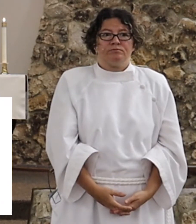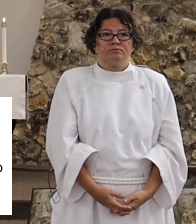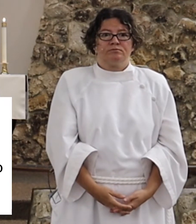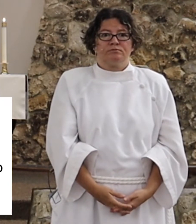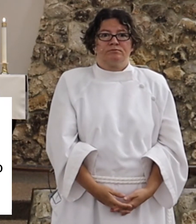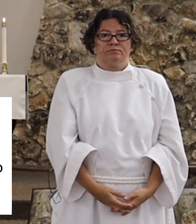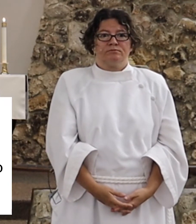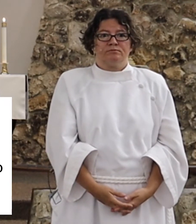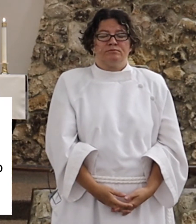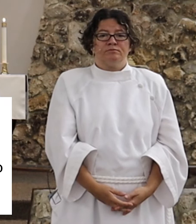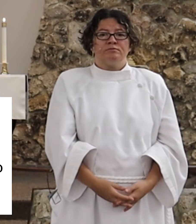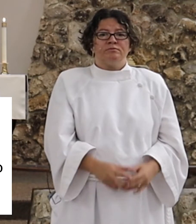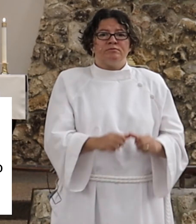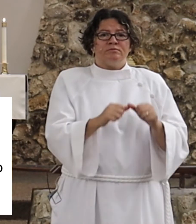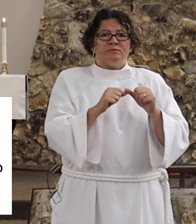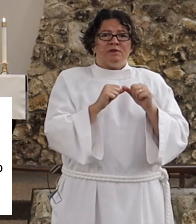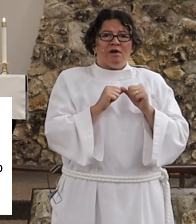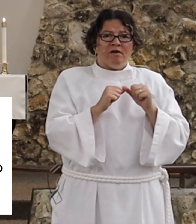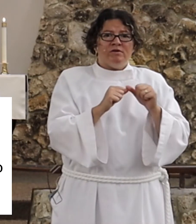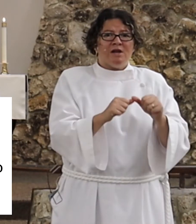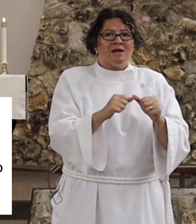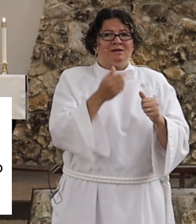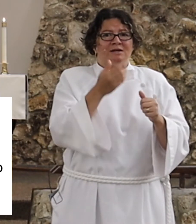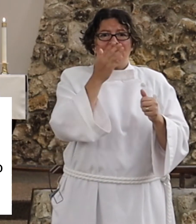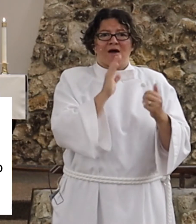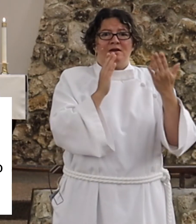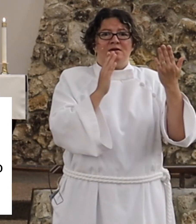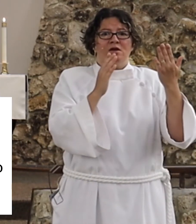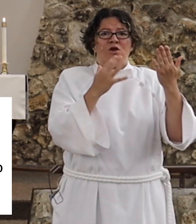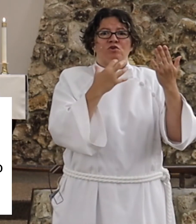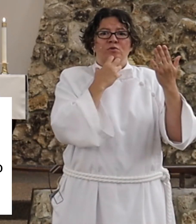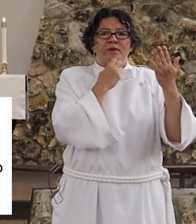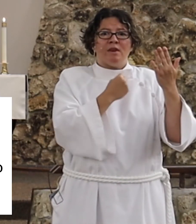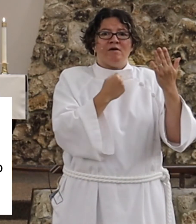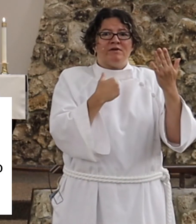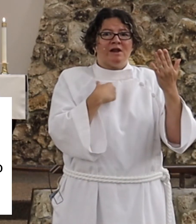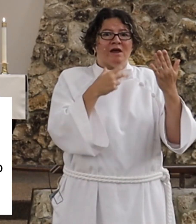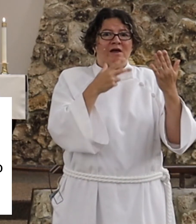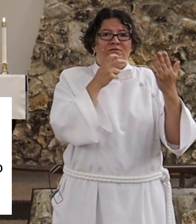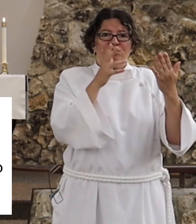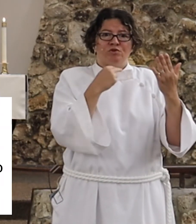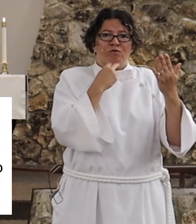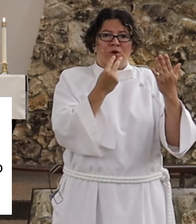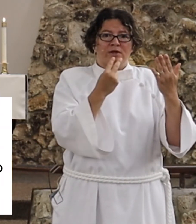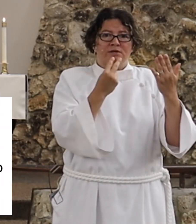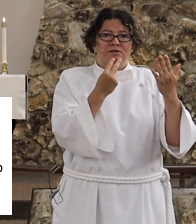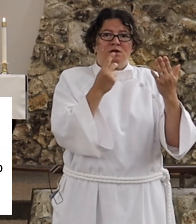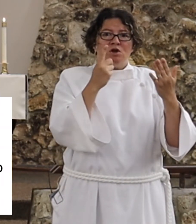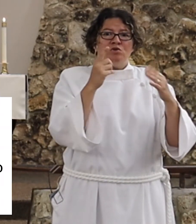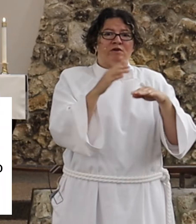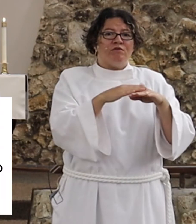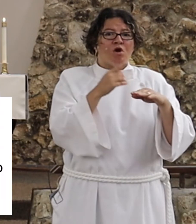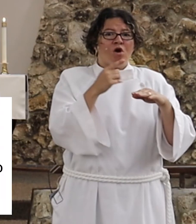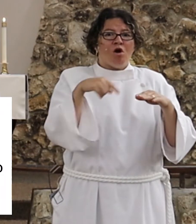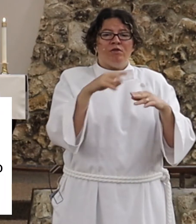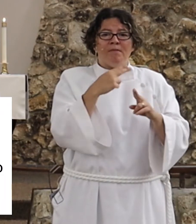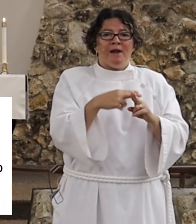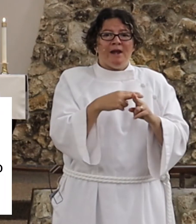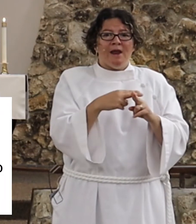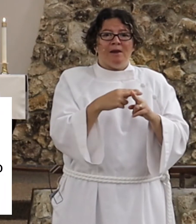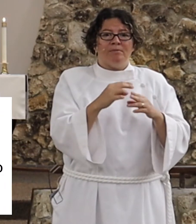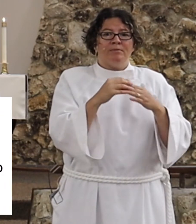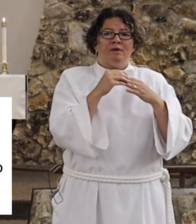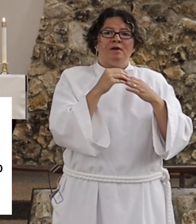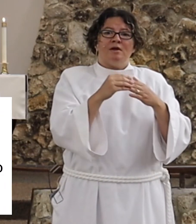prayer. Everlasting God, your beloved have heard your voice. You have called them